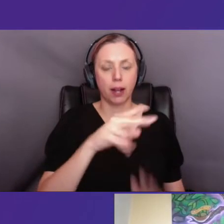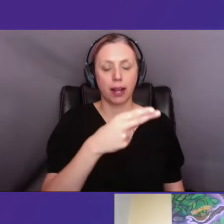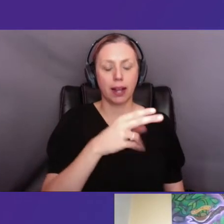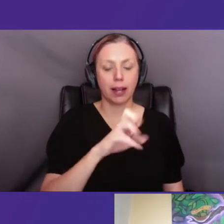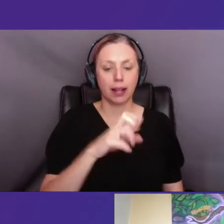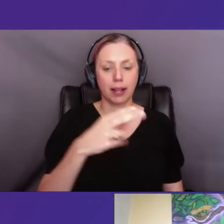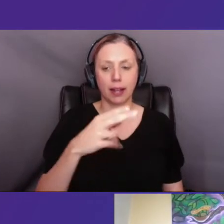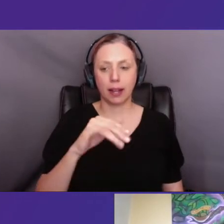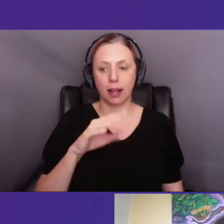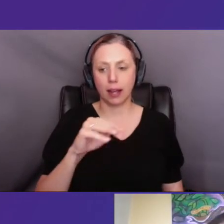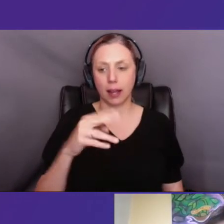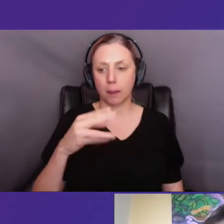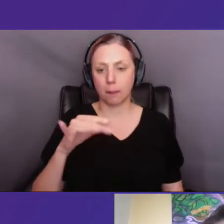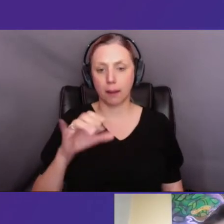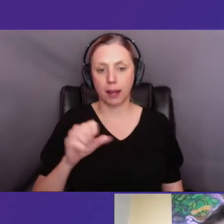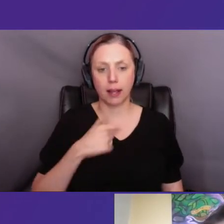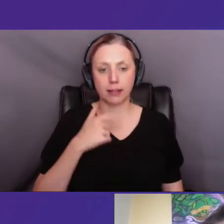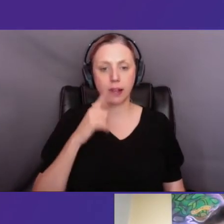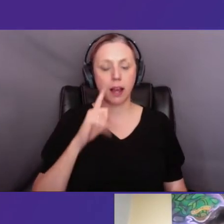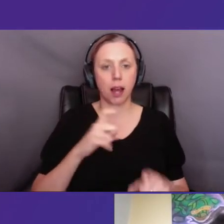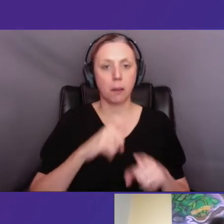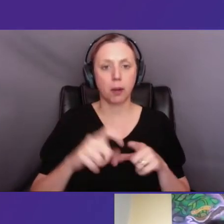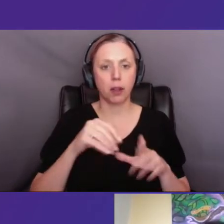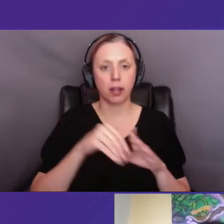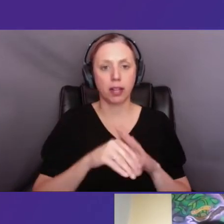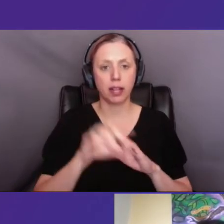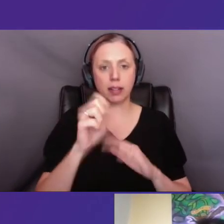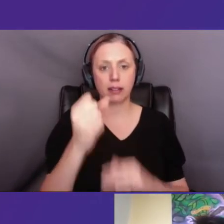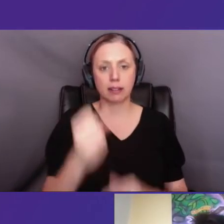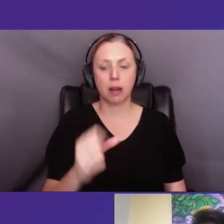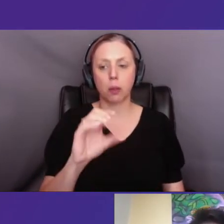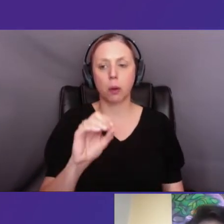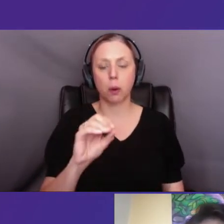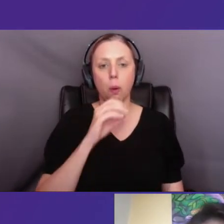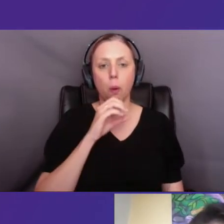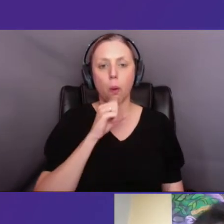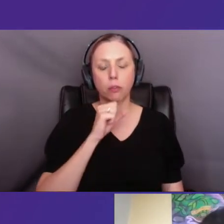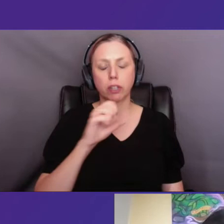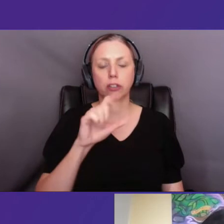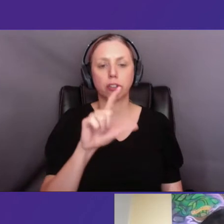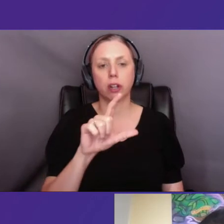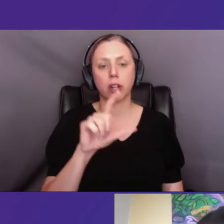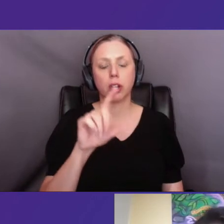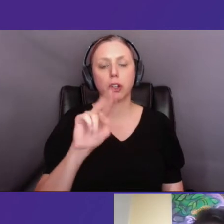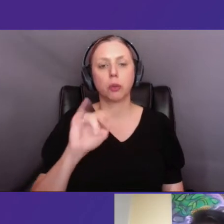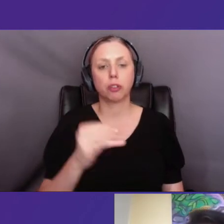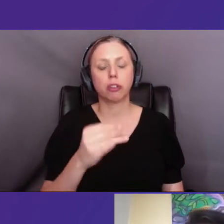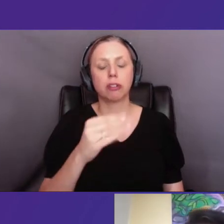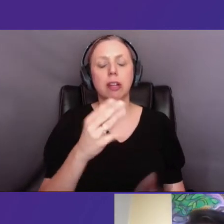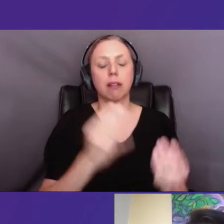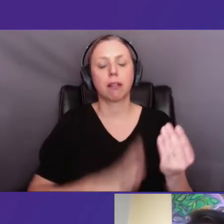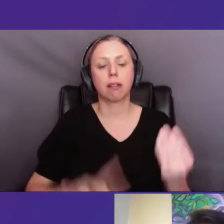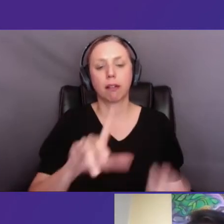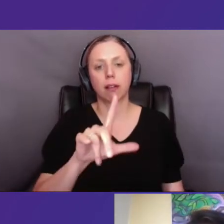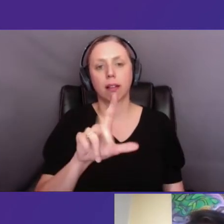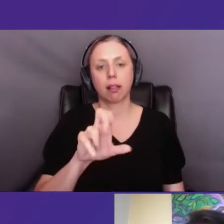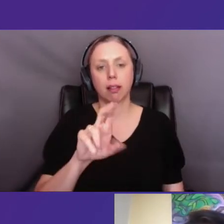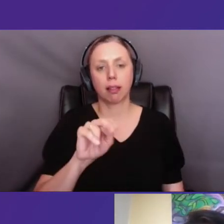in from South Orange, New Jersey, the land of the Lenape people. I am